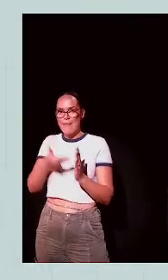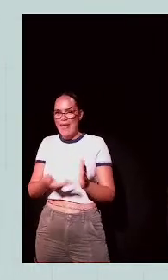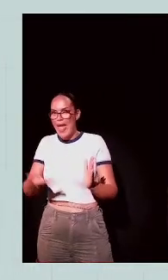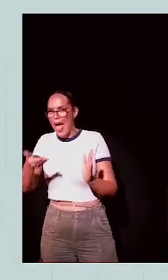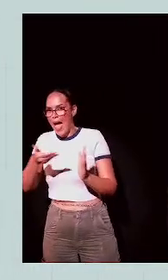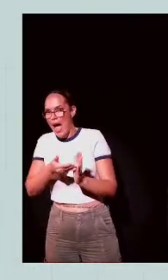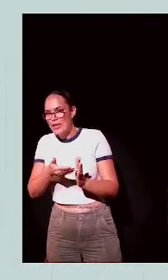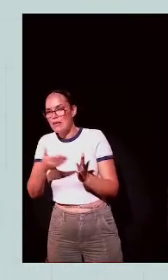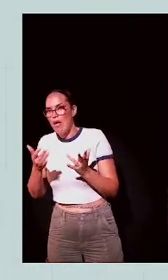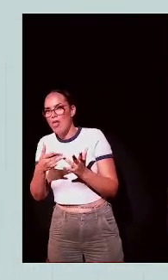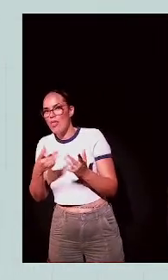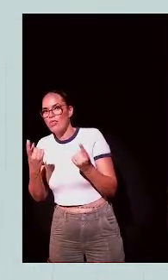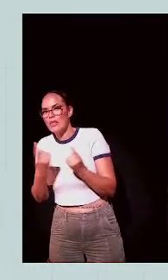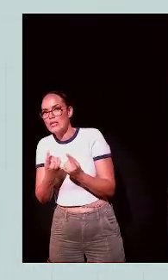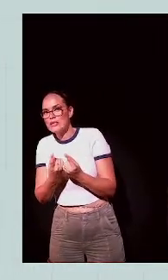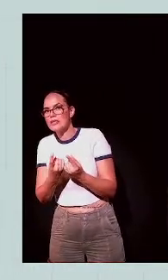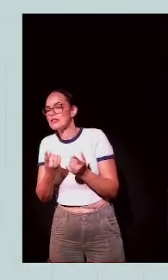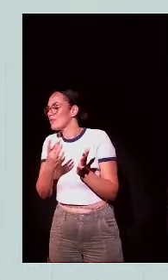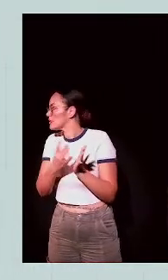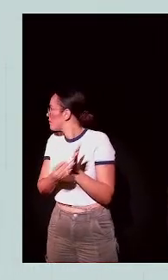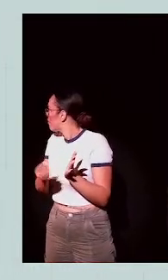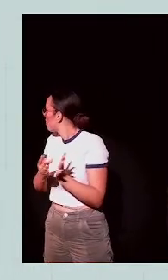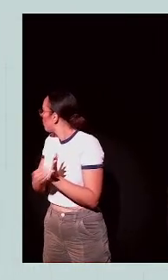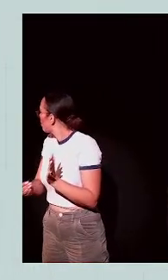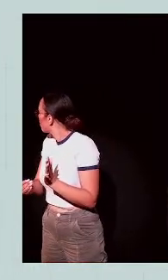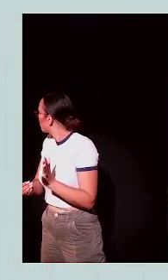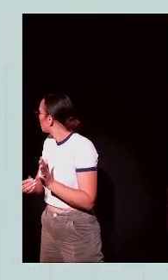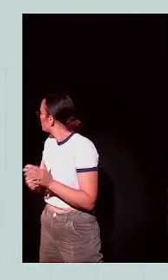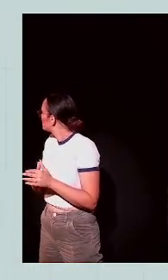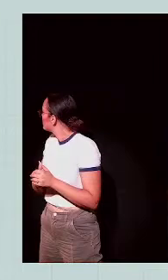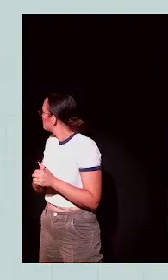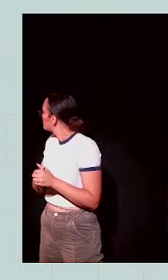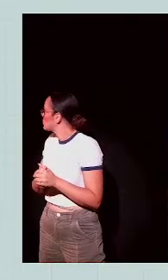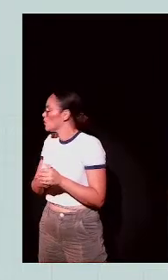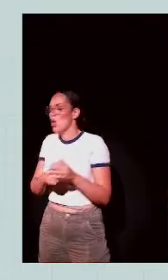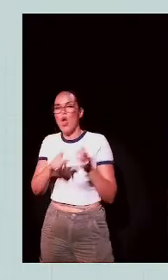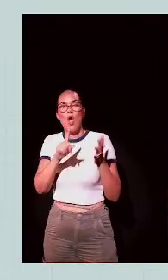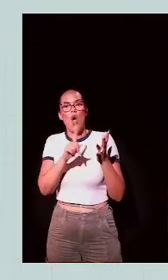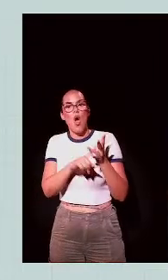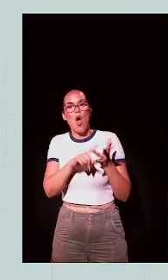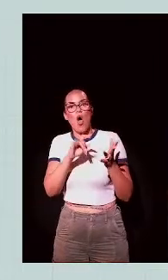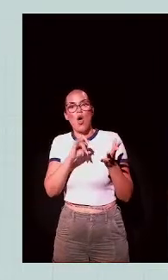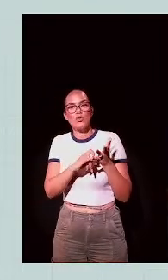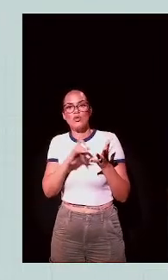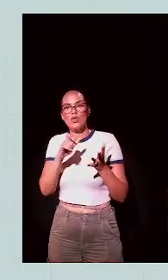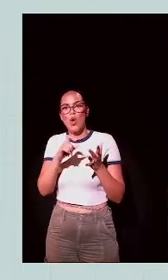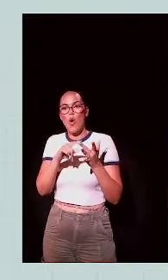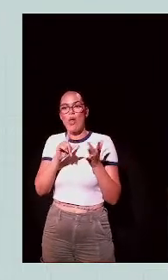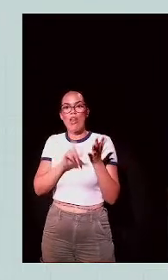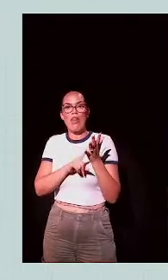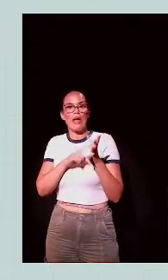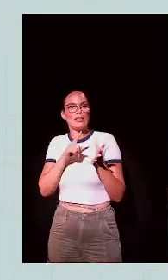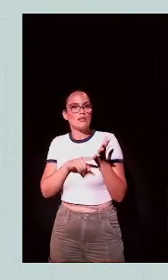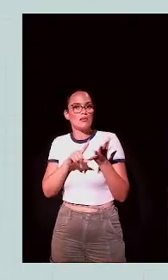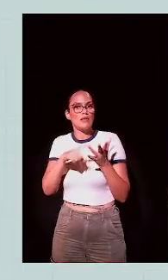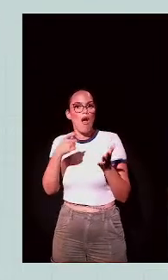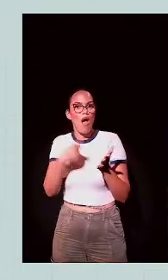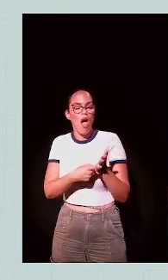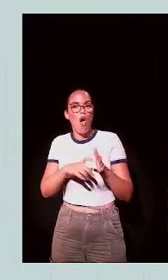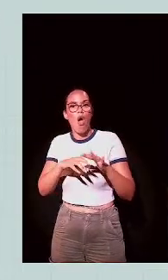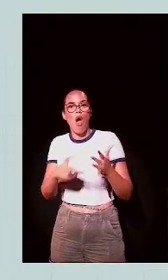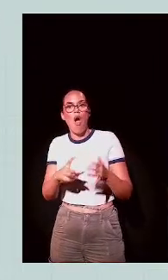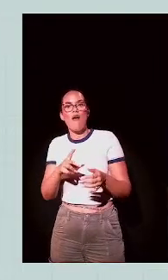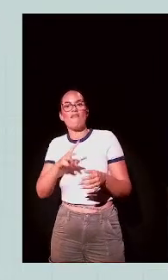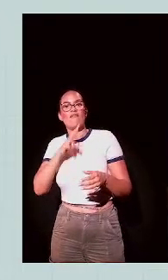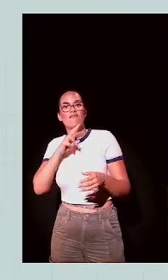in, and then next take it up to a kind of simple synth voice with an envelope generator.